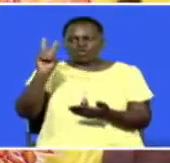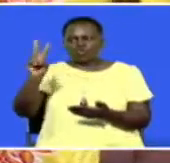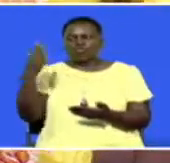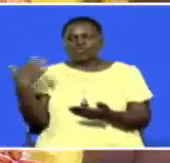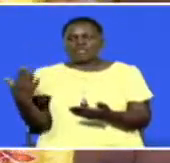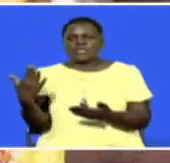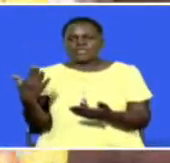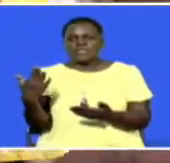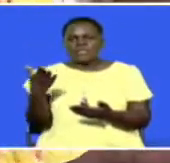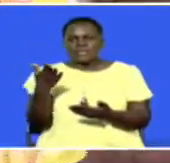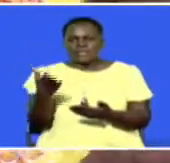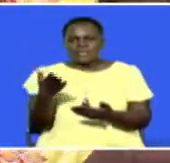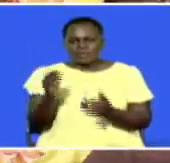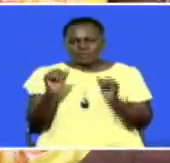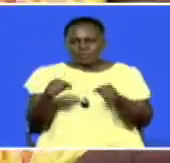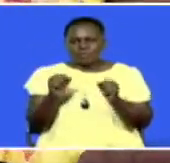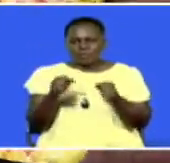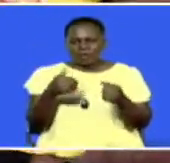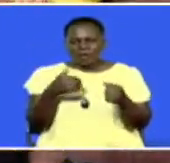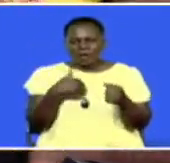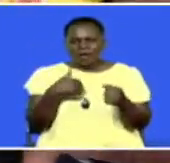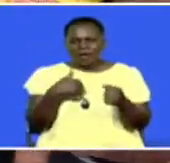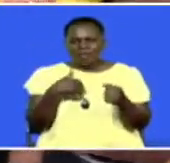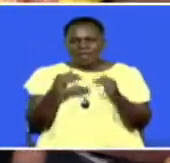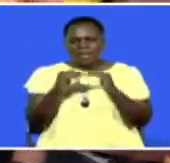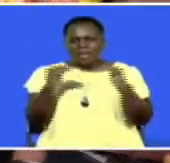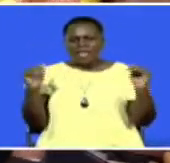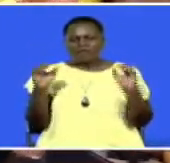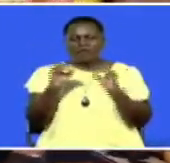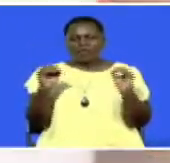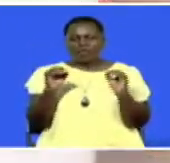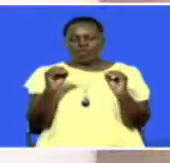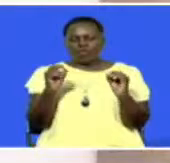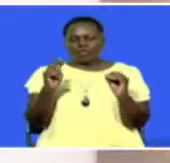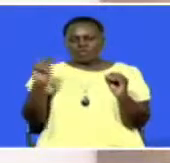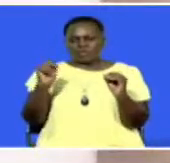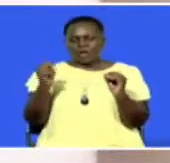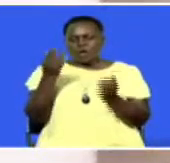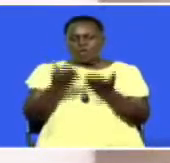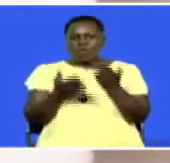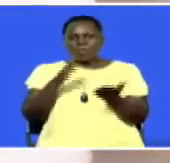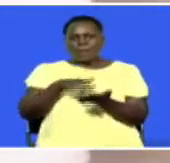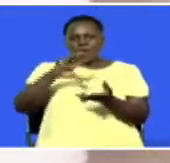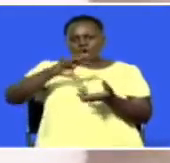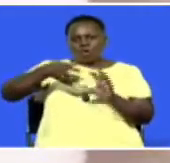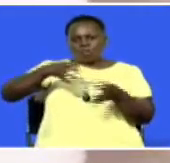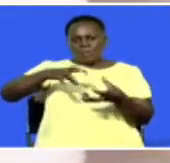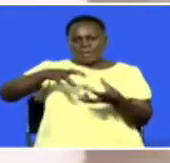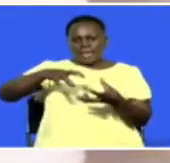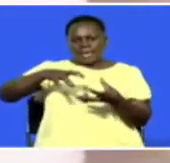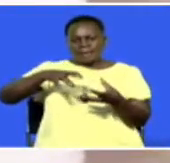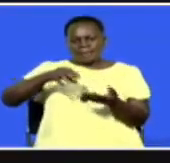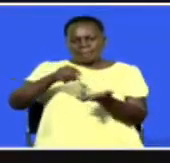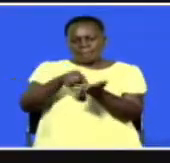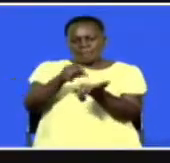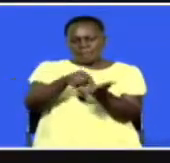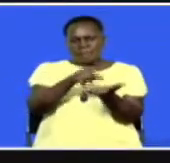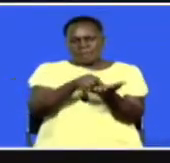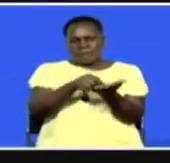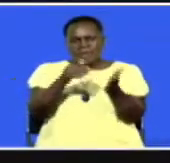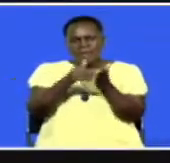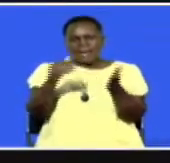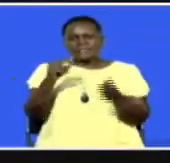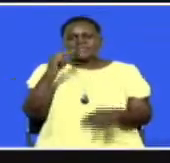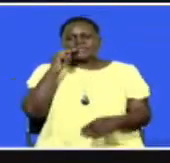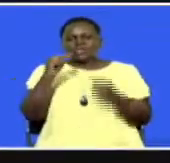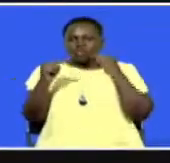ingredients, as this is likely to have less levels of anti-nutrients compared to more complex mixtures of grains.